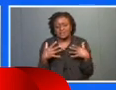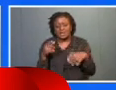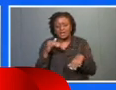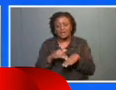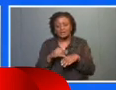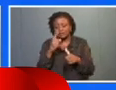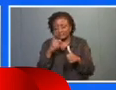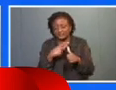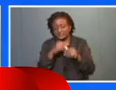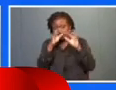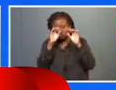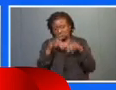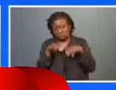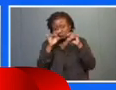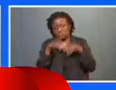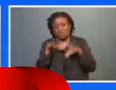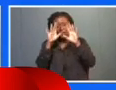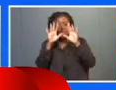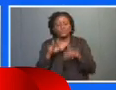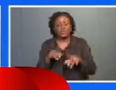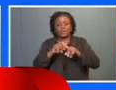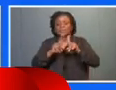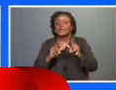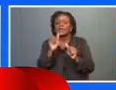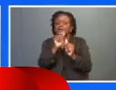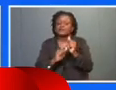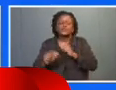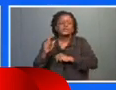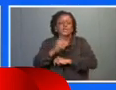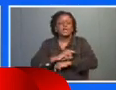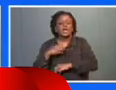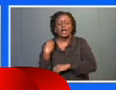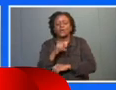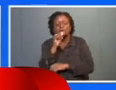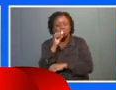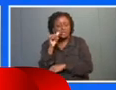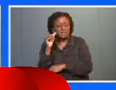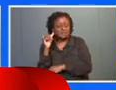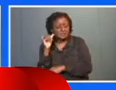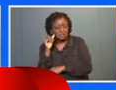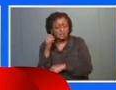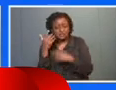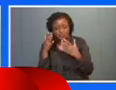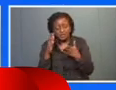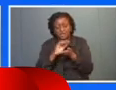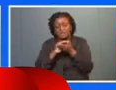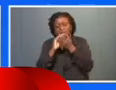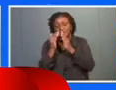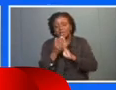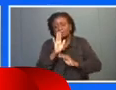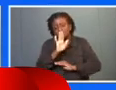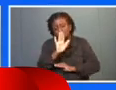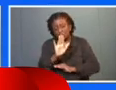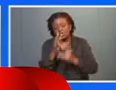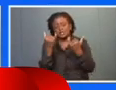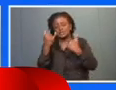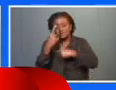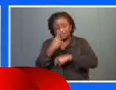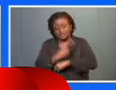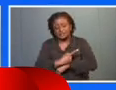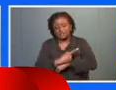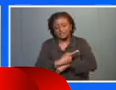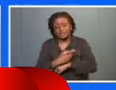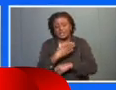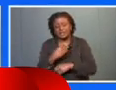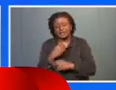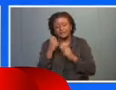drop of rain. But every day, our yesterday is already becoming your todays,